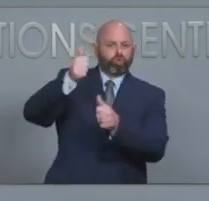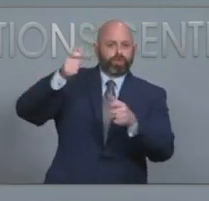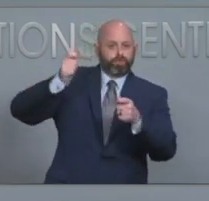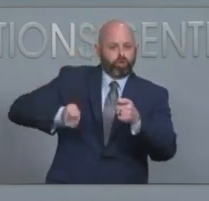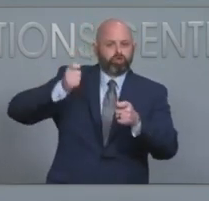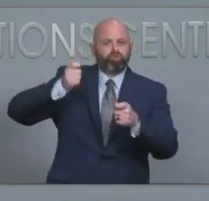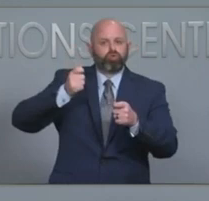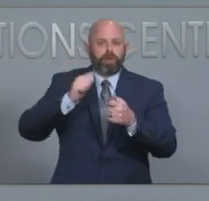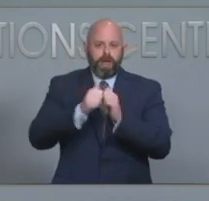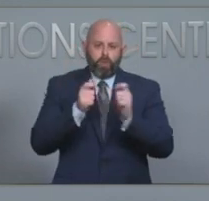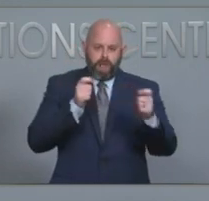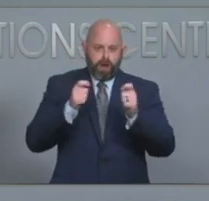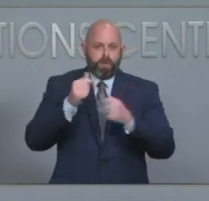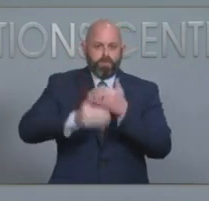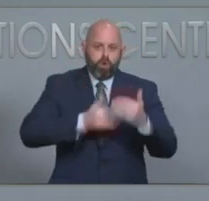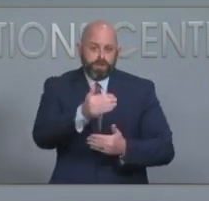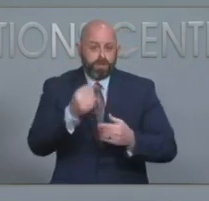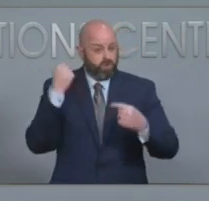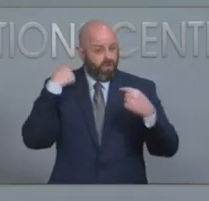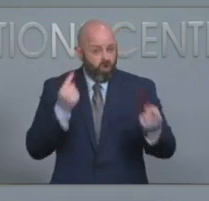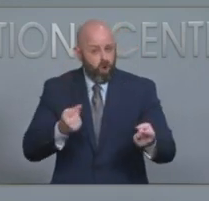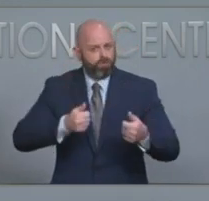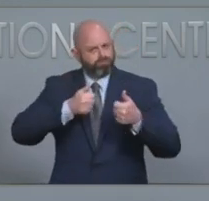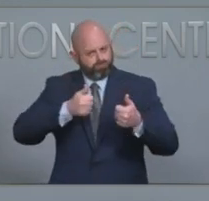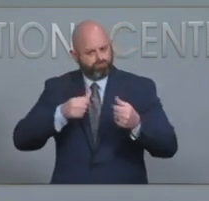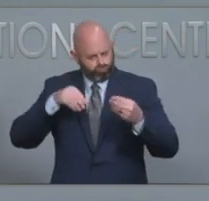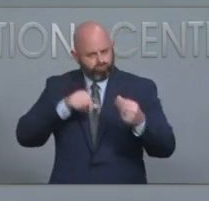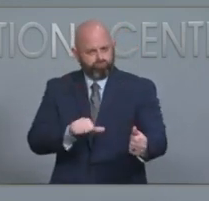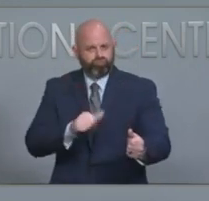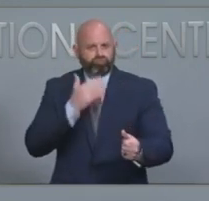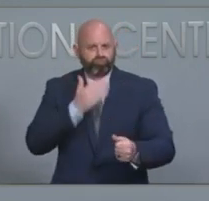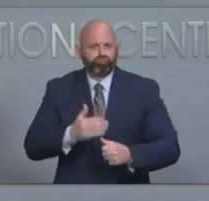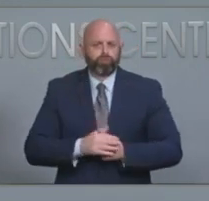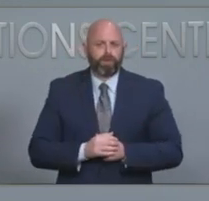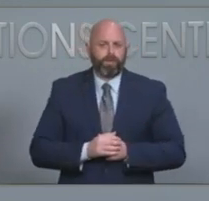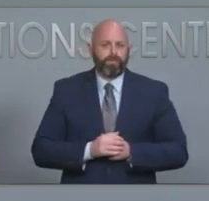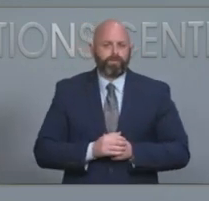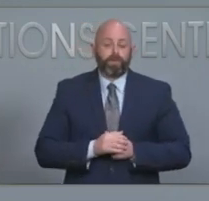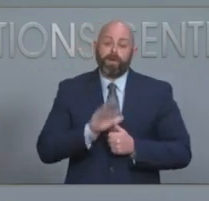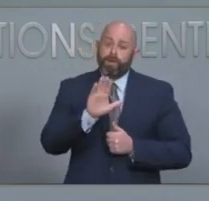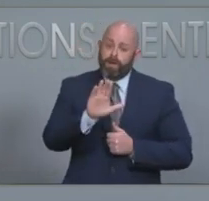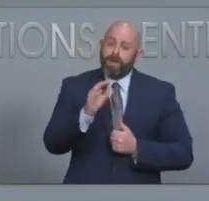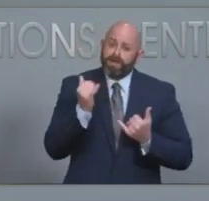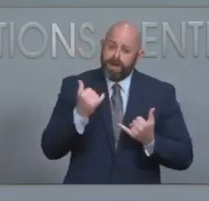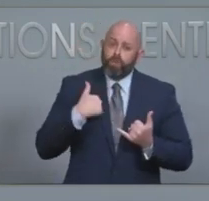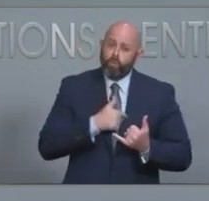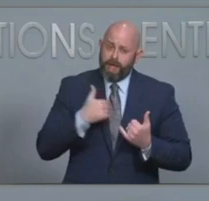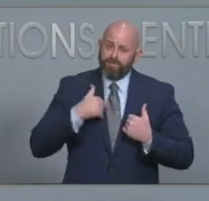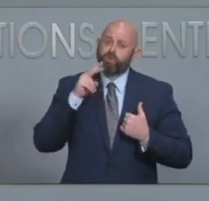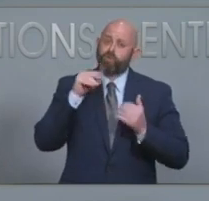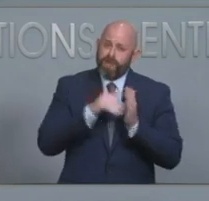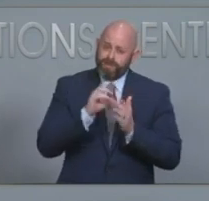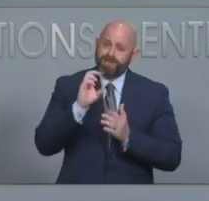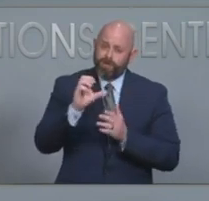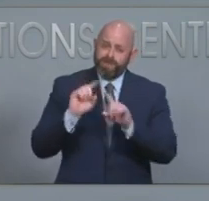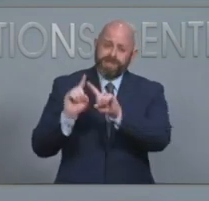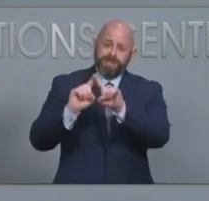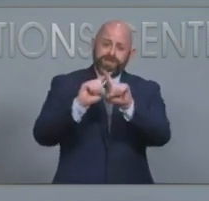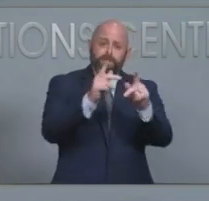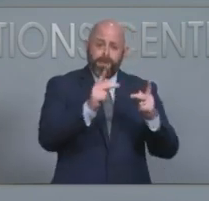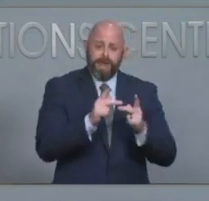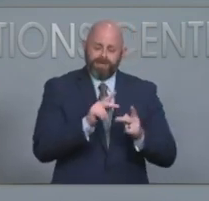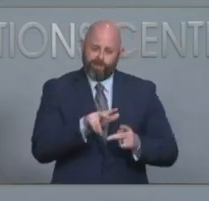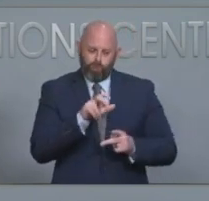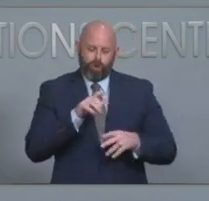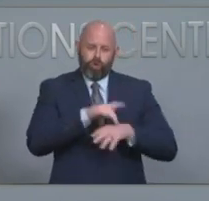and it's been fairly seamless for the vast majority of voters. Now, of course, we have 2,600 election day sites. We have 300 early voting